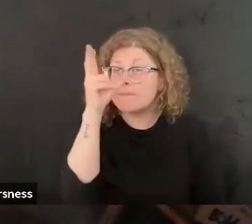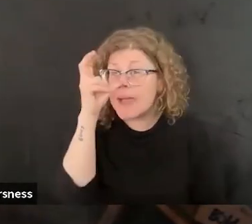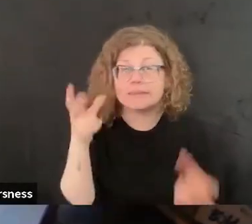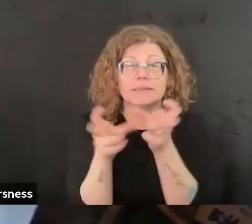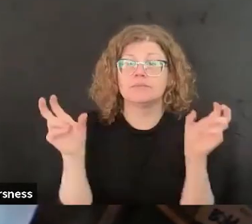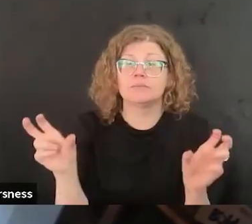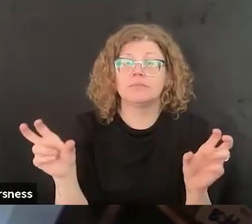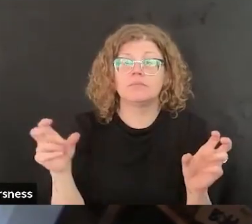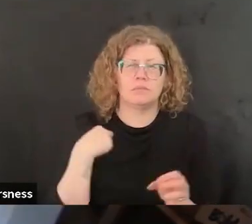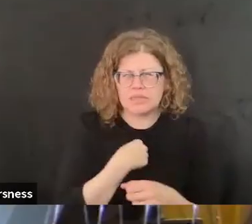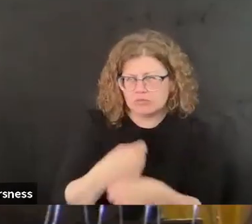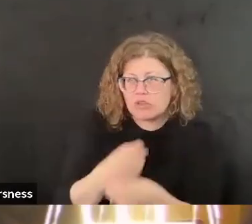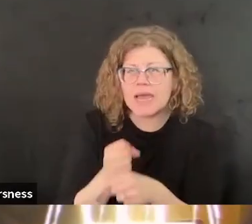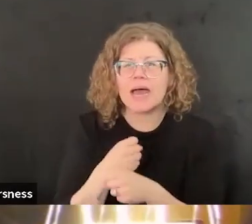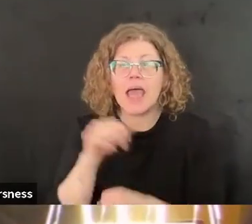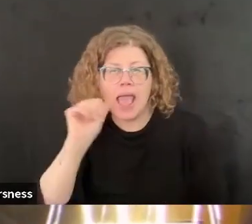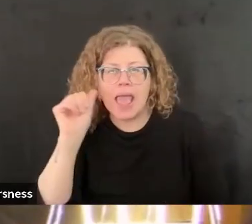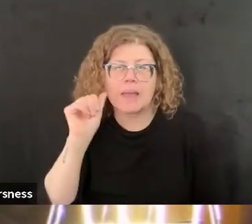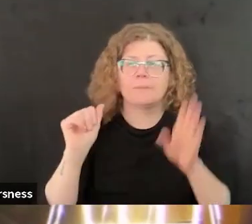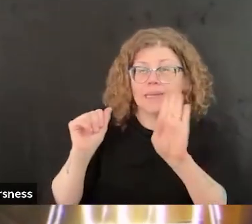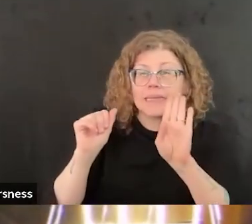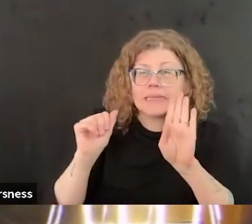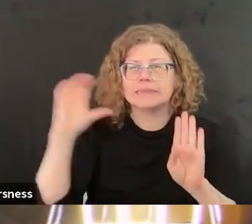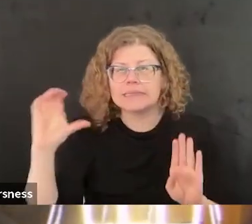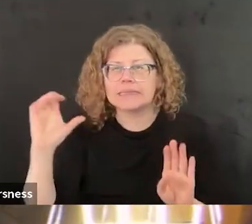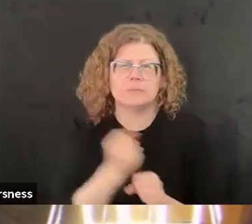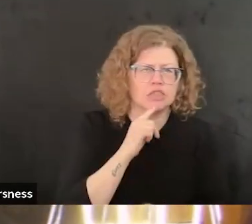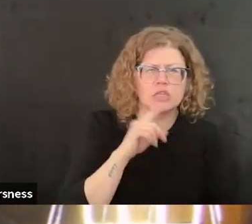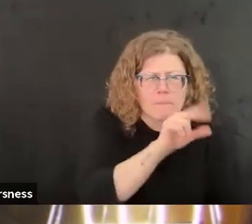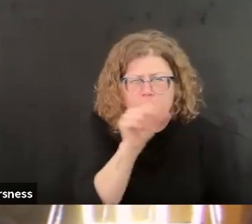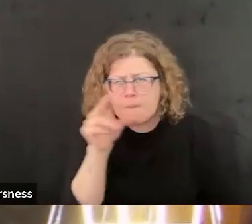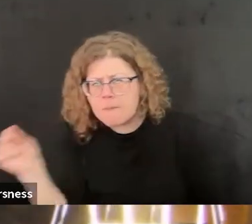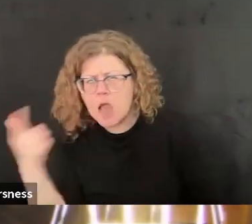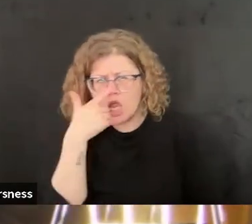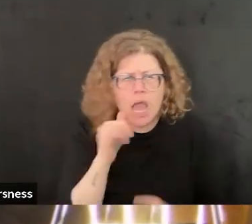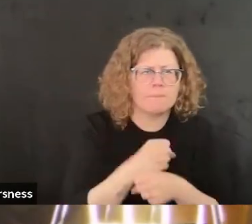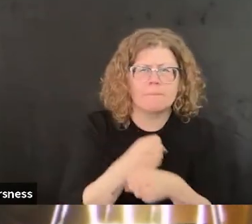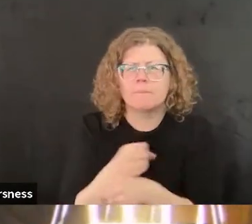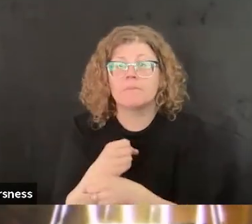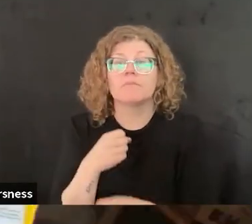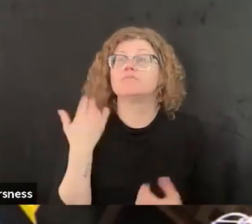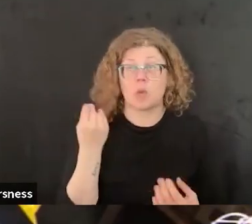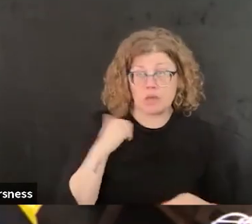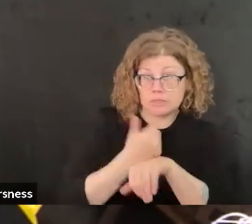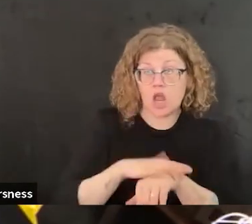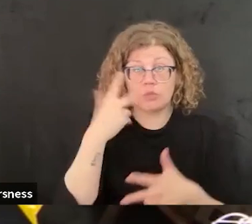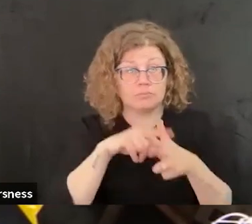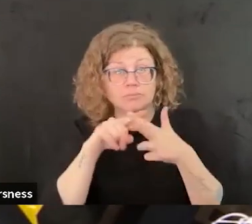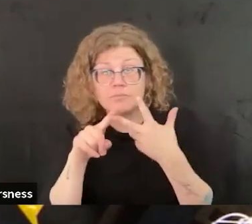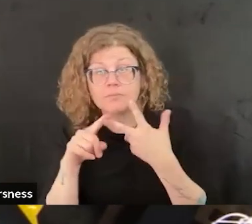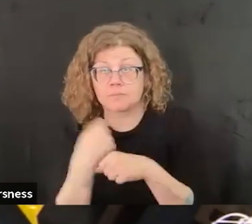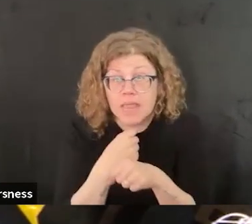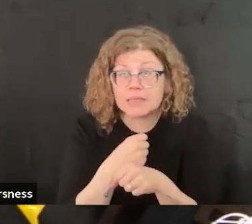different insects. So we broke them into 3. We created ABC, right? 3 different elements, and all the 3